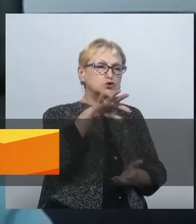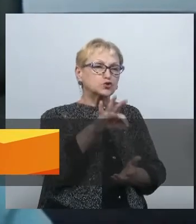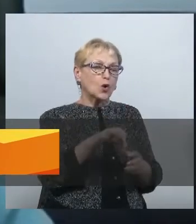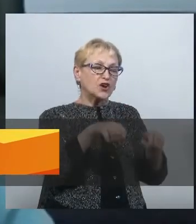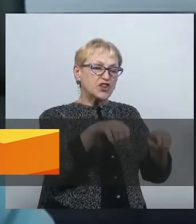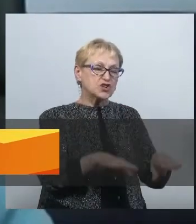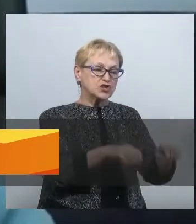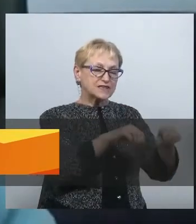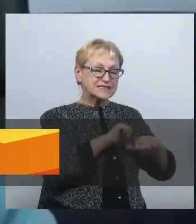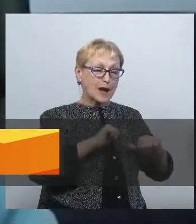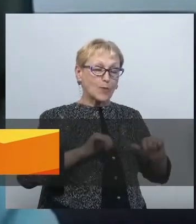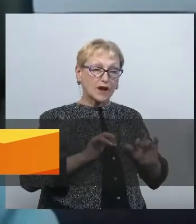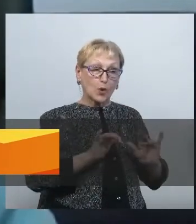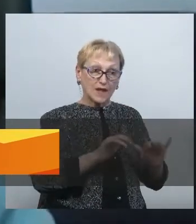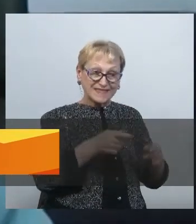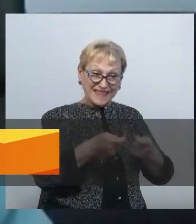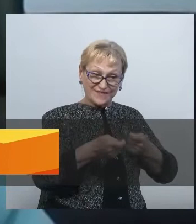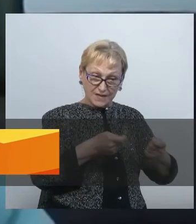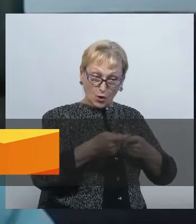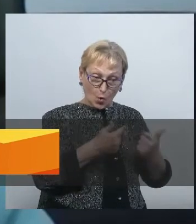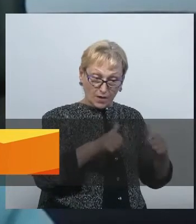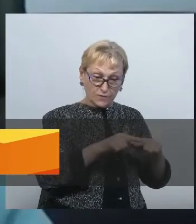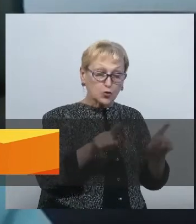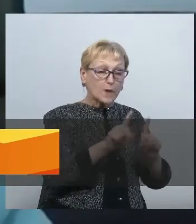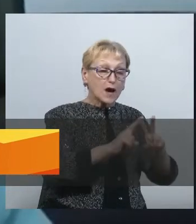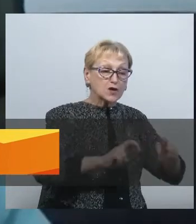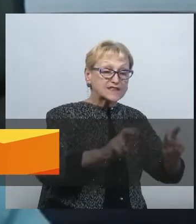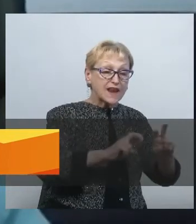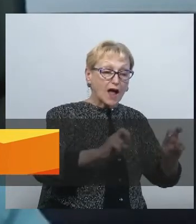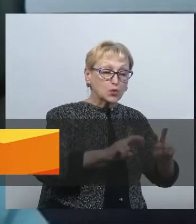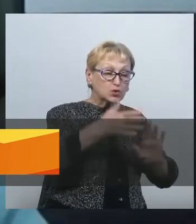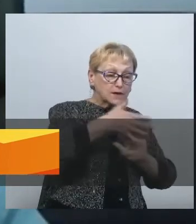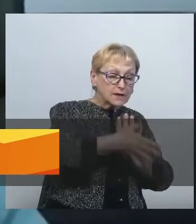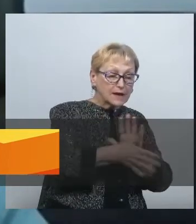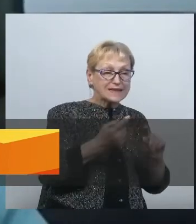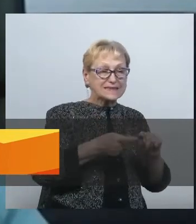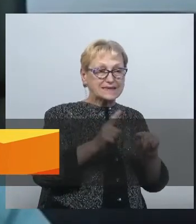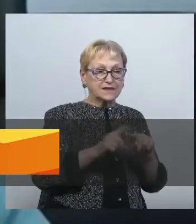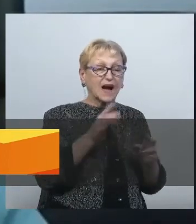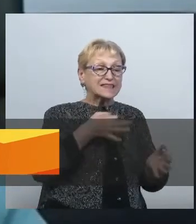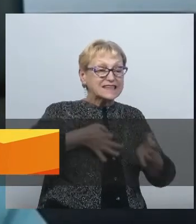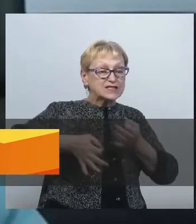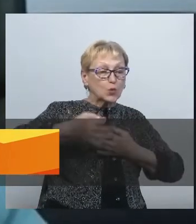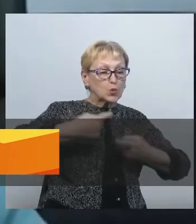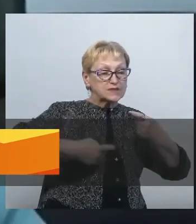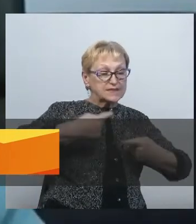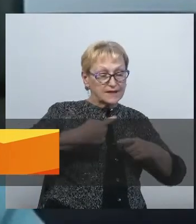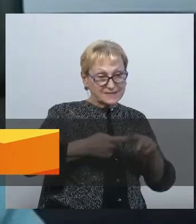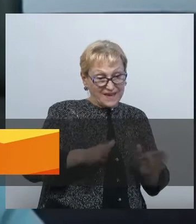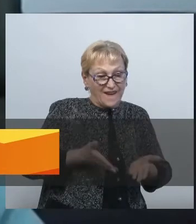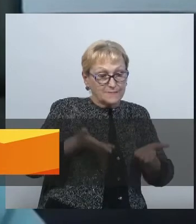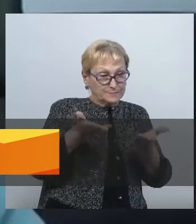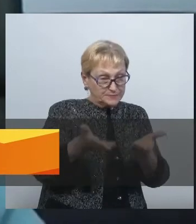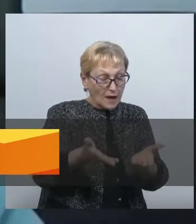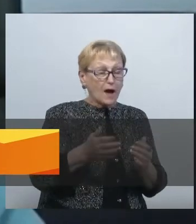can appeal to decisions of the self-regulation bodies in order to tackle an issue. I